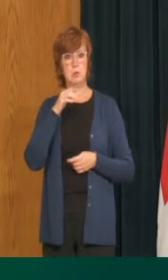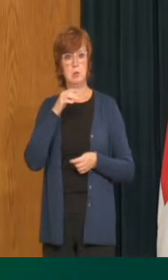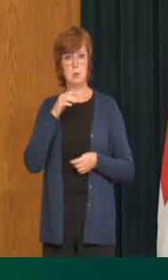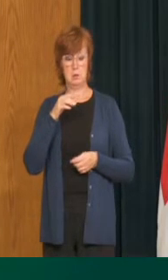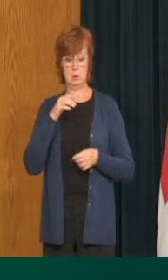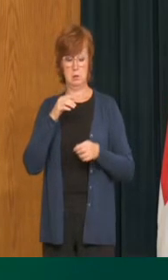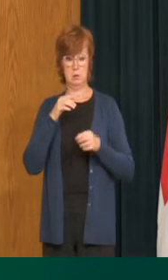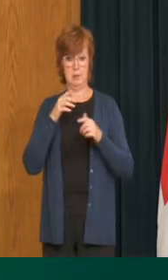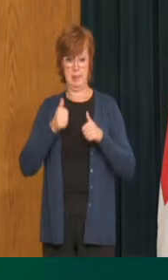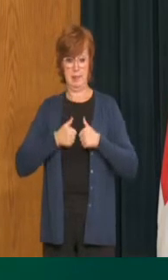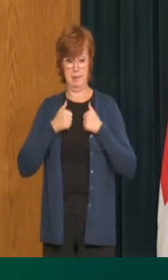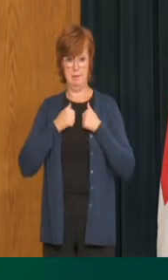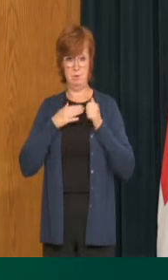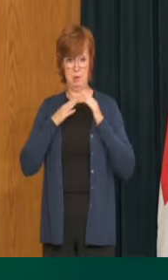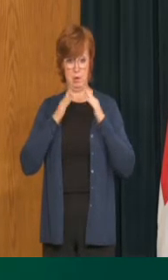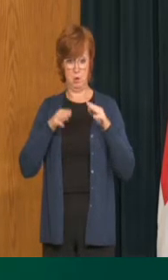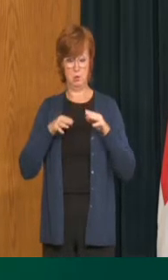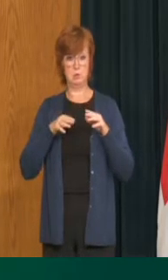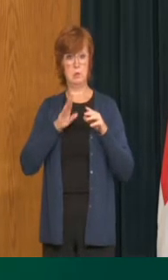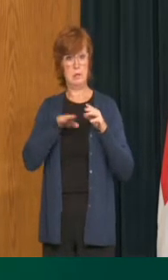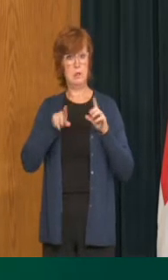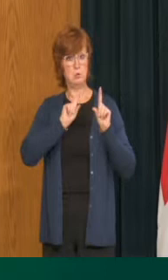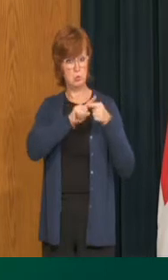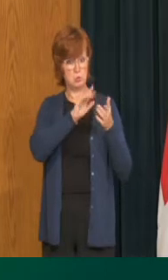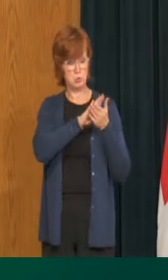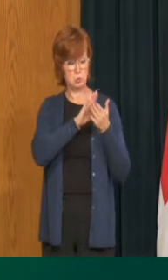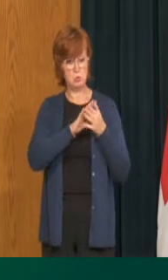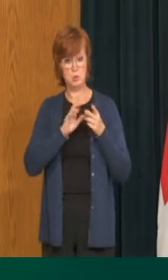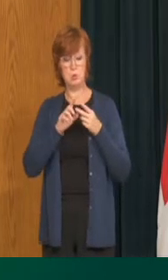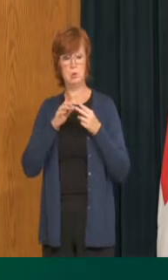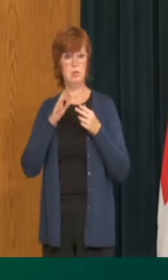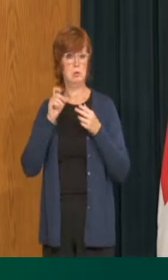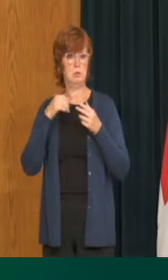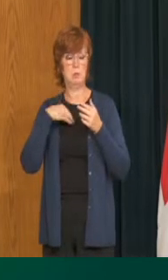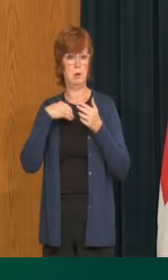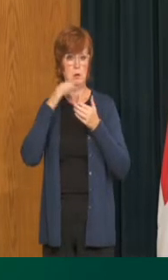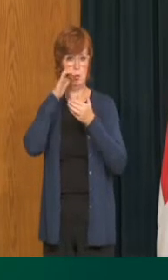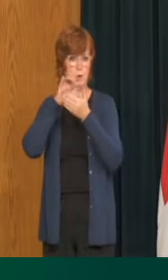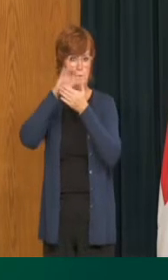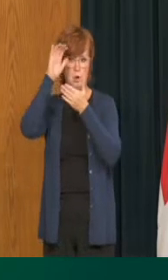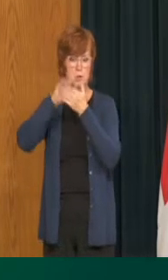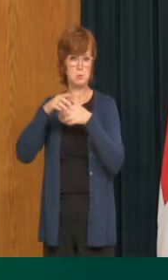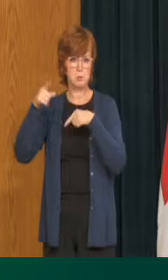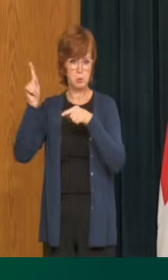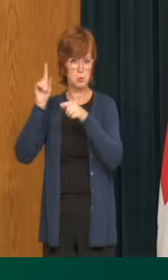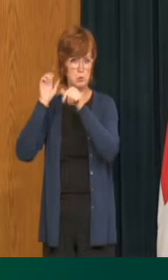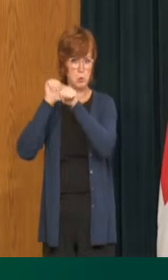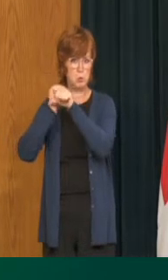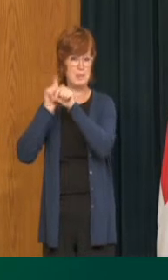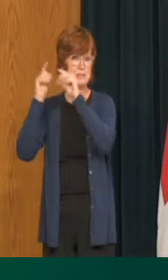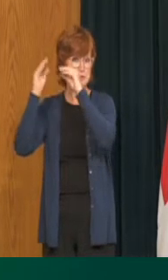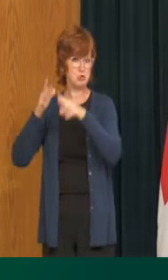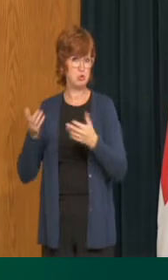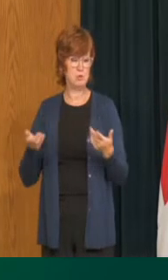school, even then it's important for you to get tested, because even if you are not going to school, but you're in a household with a child or